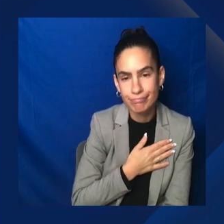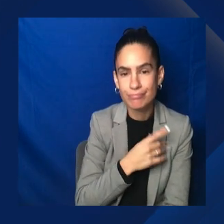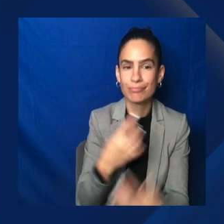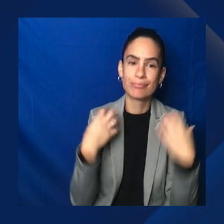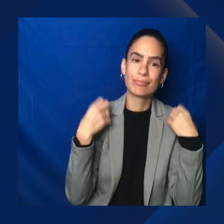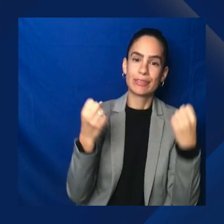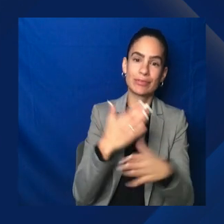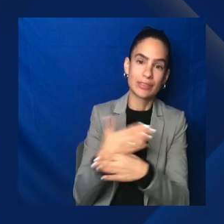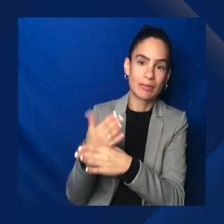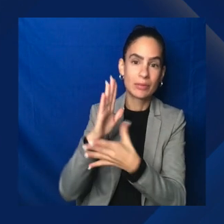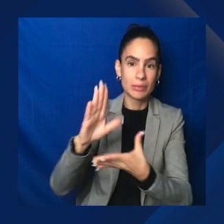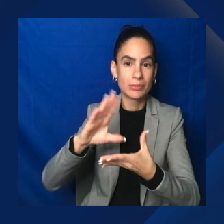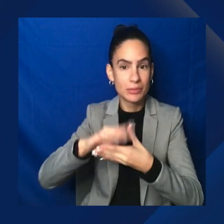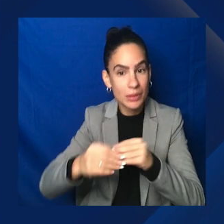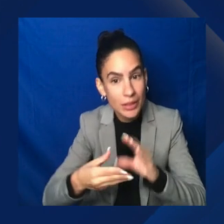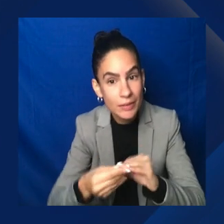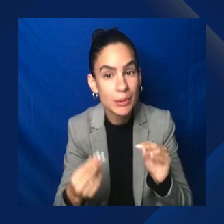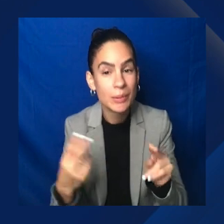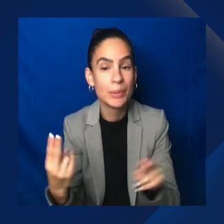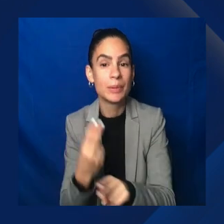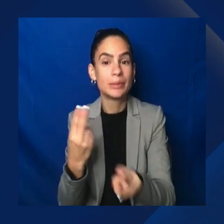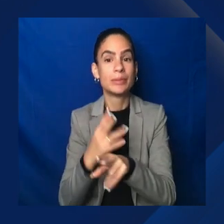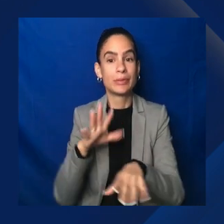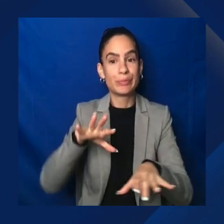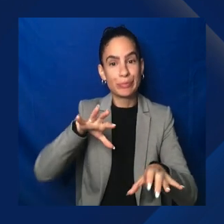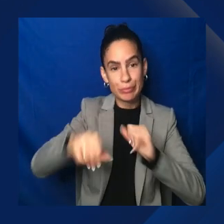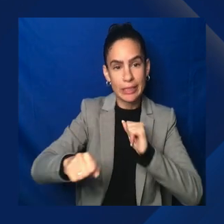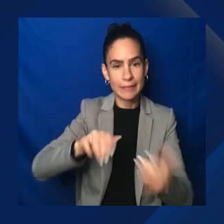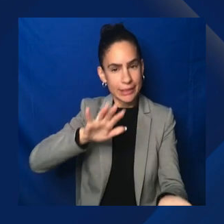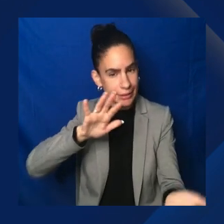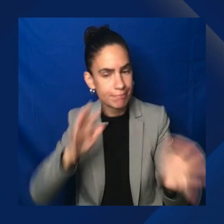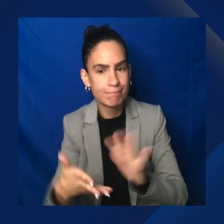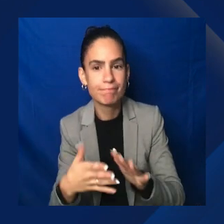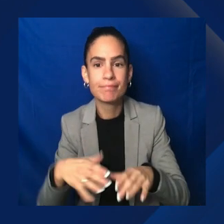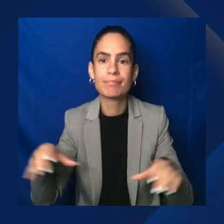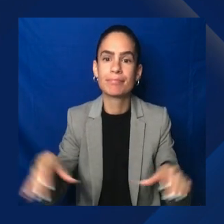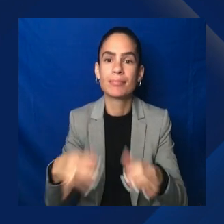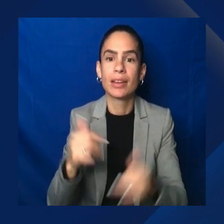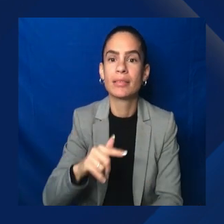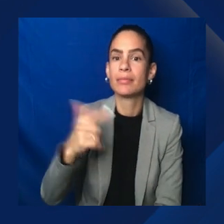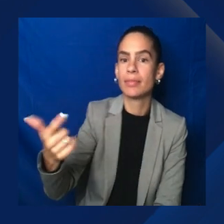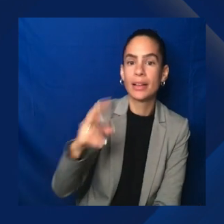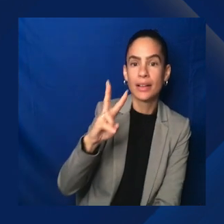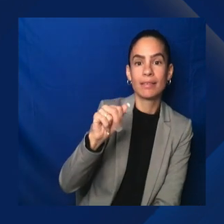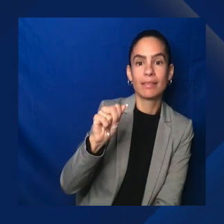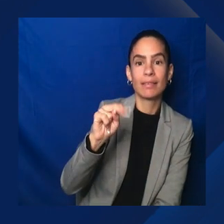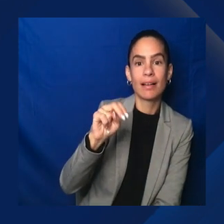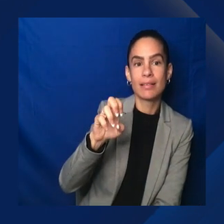I'd like to go ahead and hand it over to Vanessa next to hear her story.